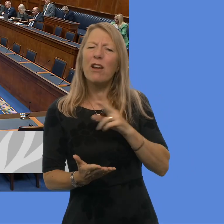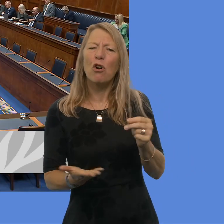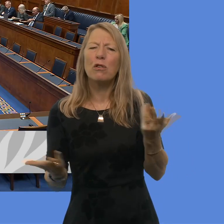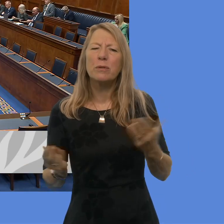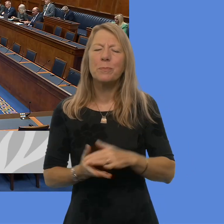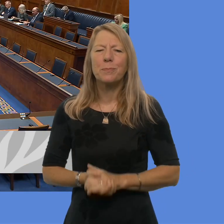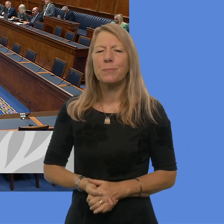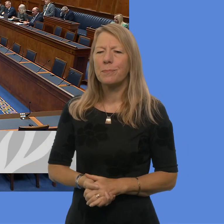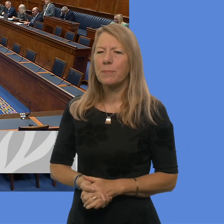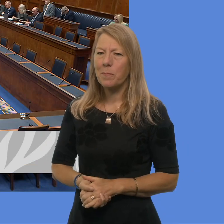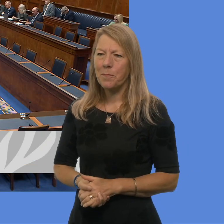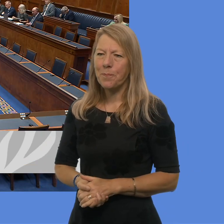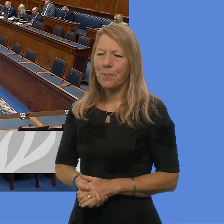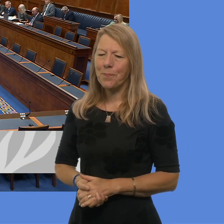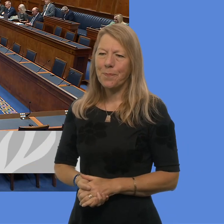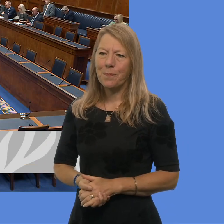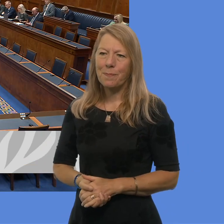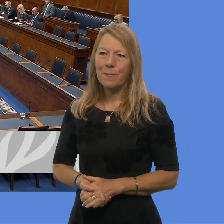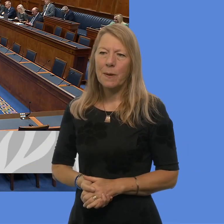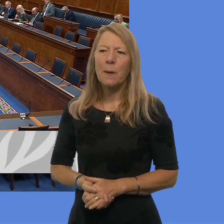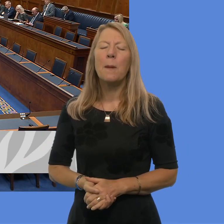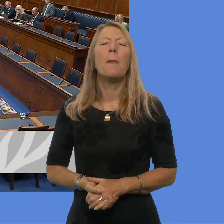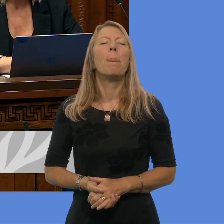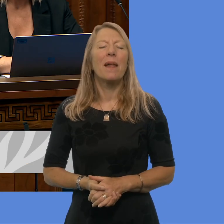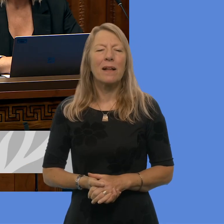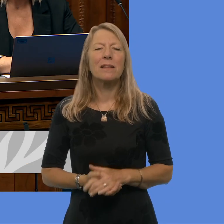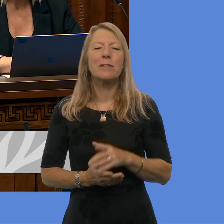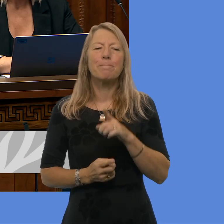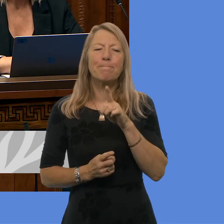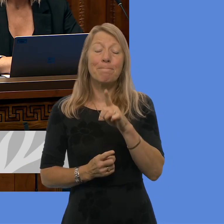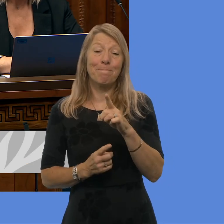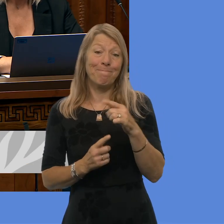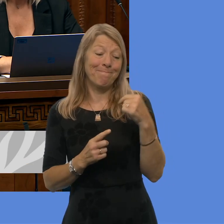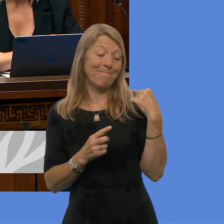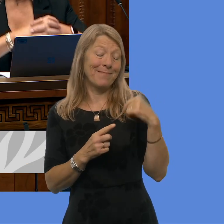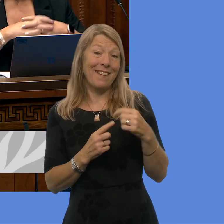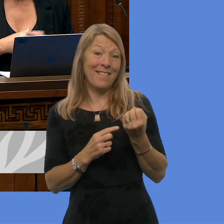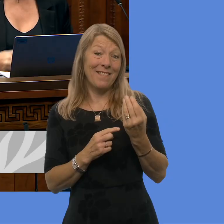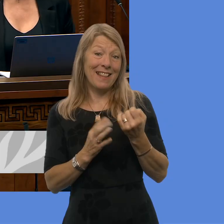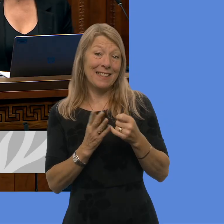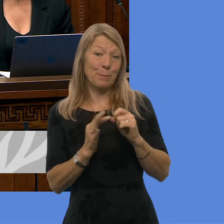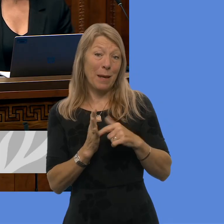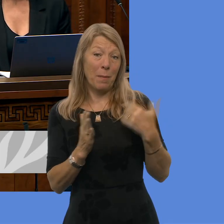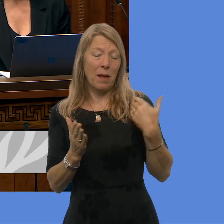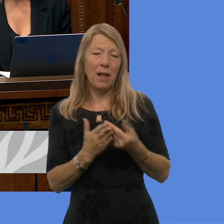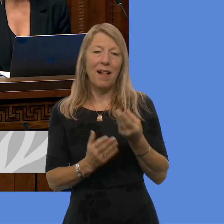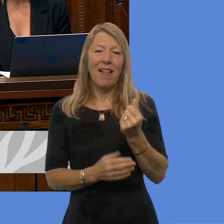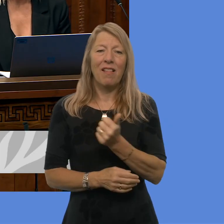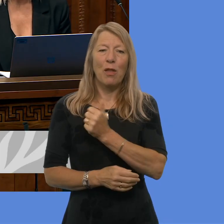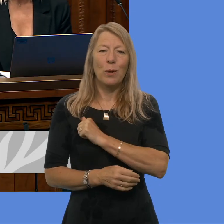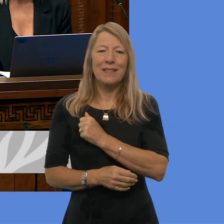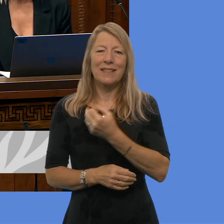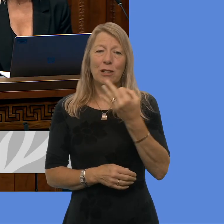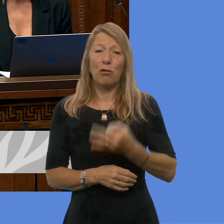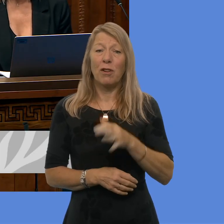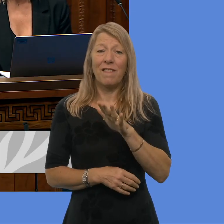Minister. In terms of those numbers, as of week commencing the 15th September, 11,853 applications have